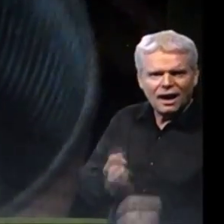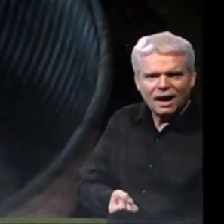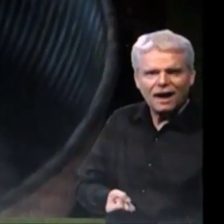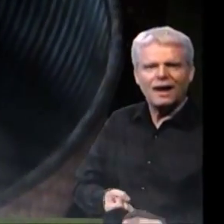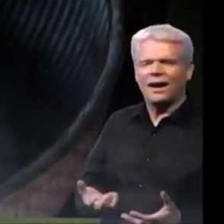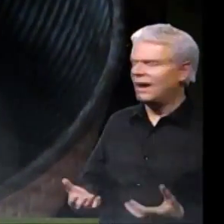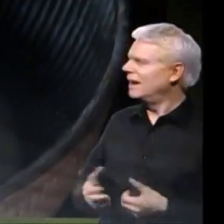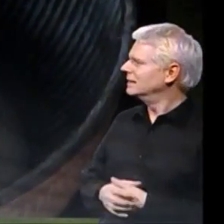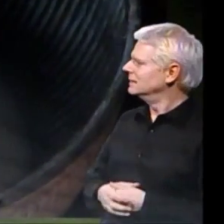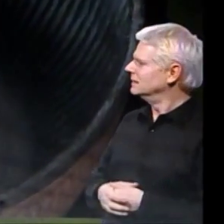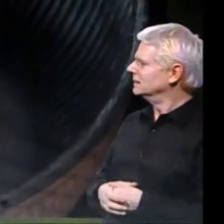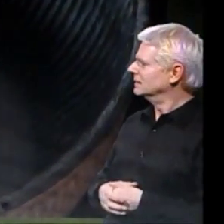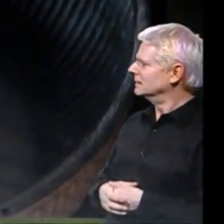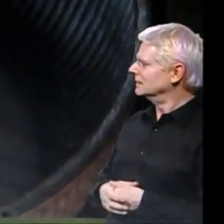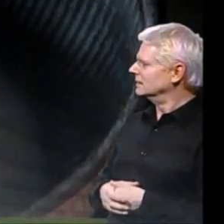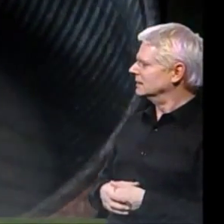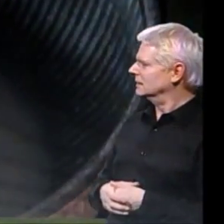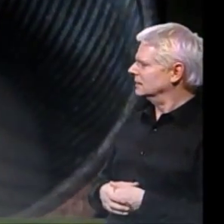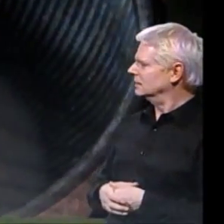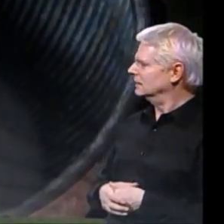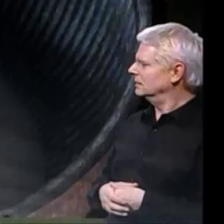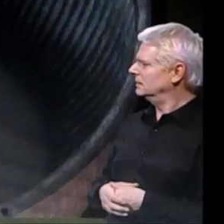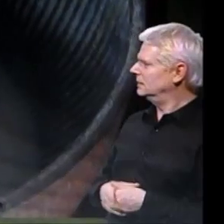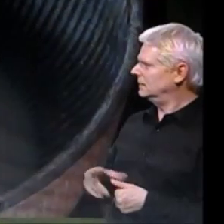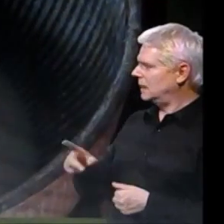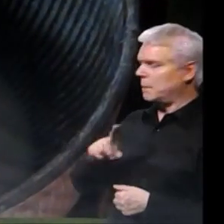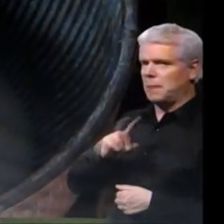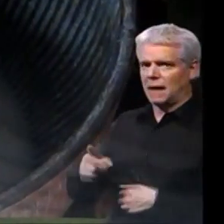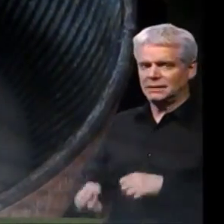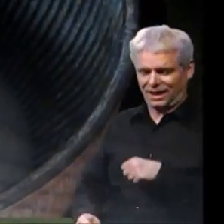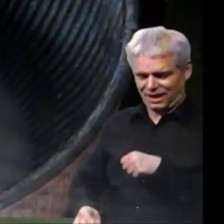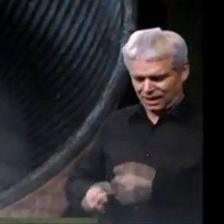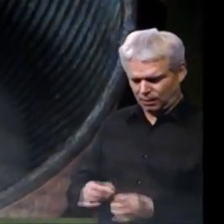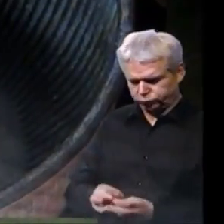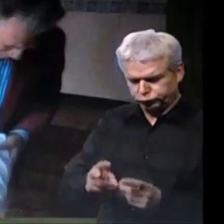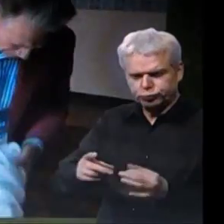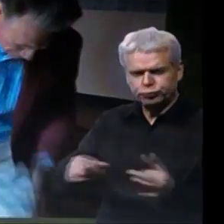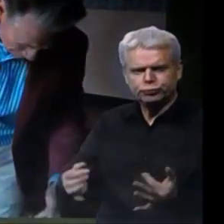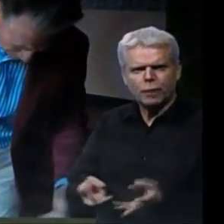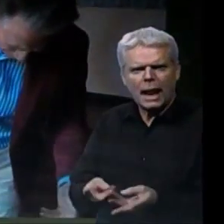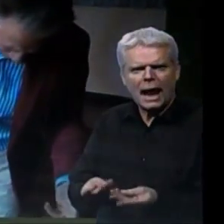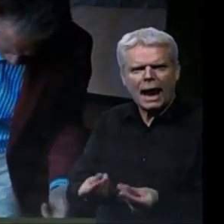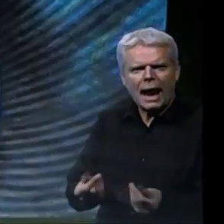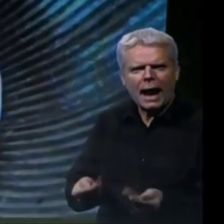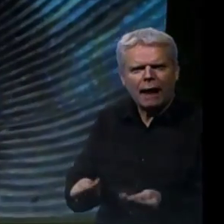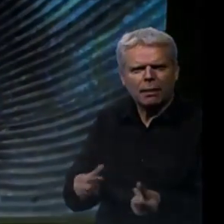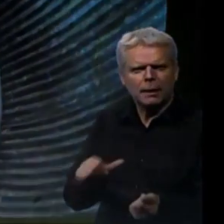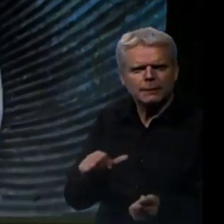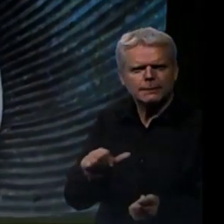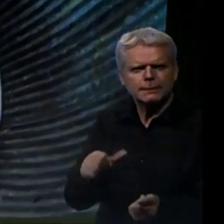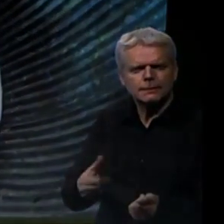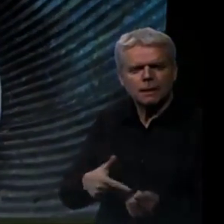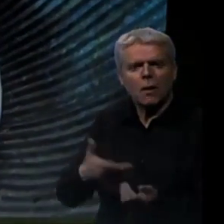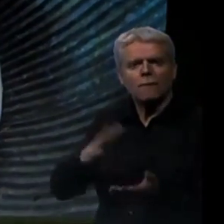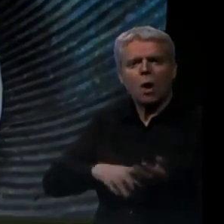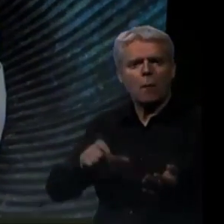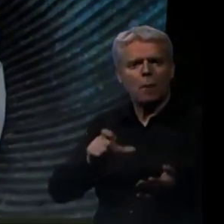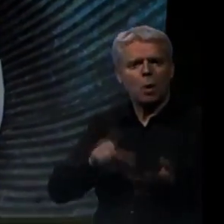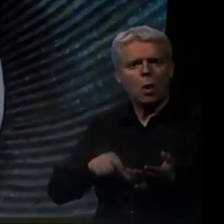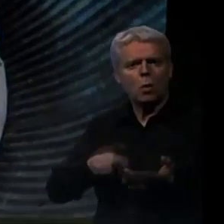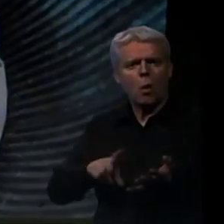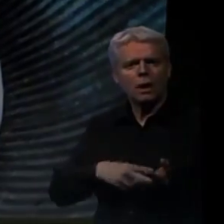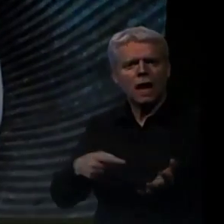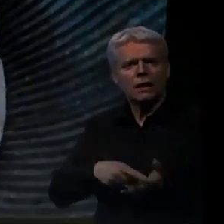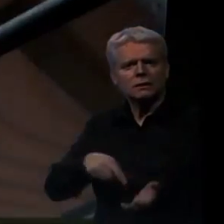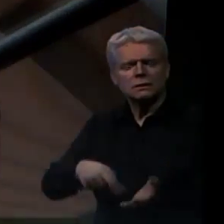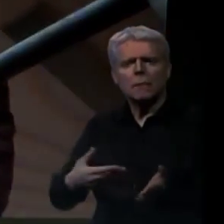Look at those luscious suds. And of course, that was one of its great features. It lathered very well. Made from coconut and palm